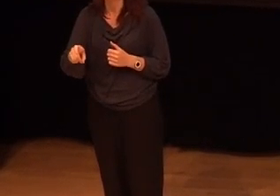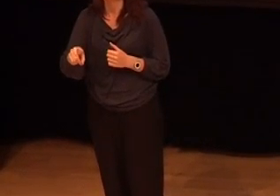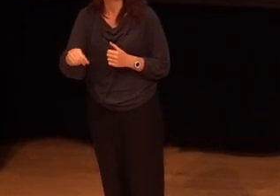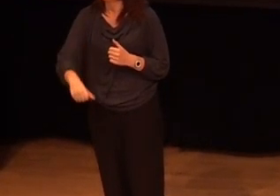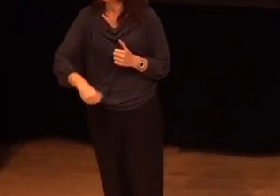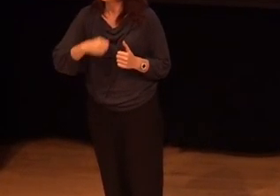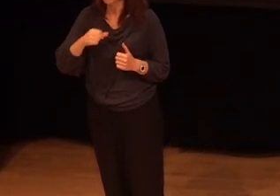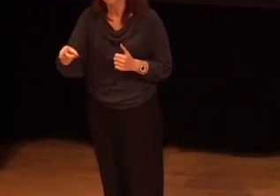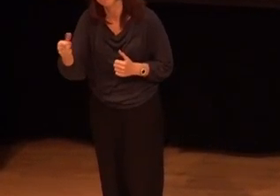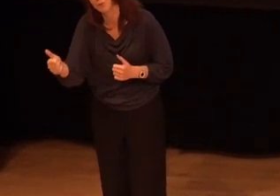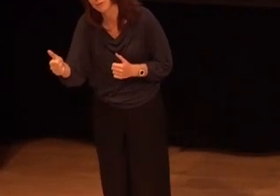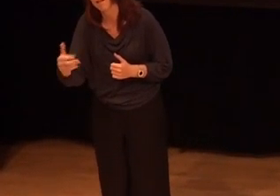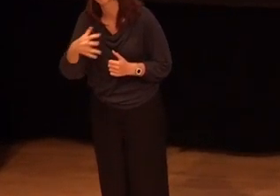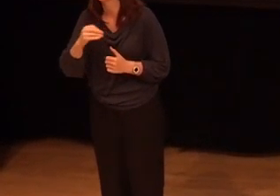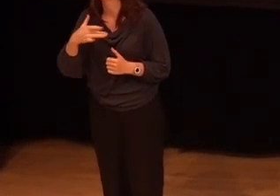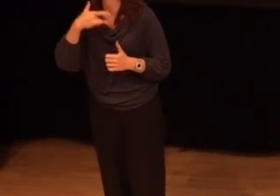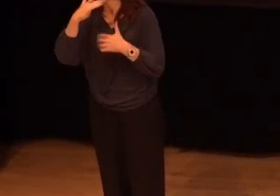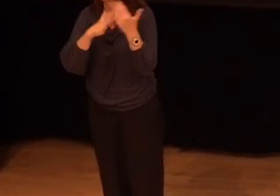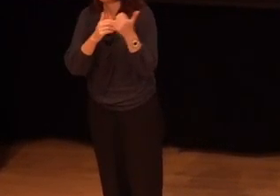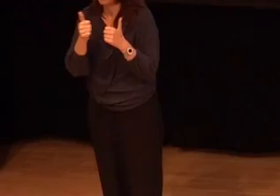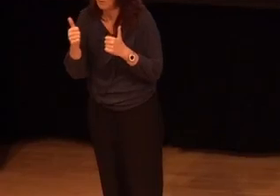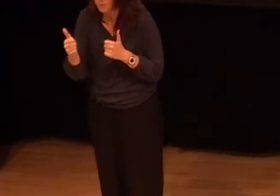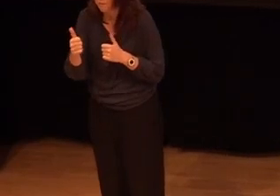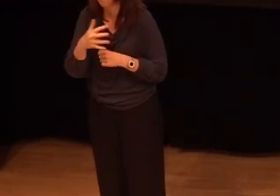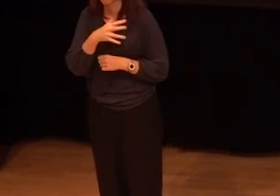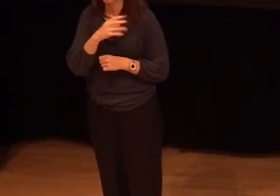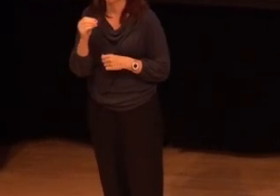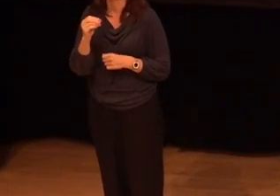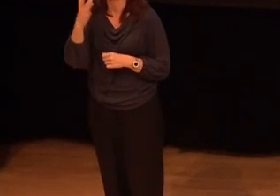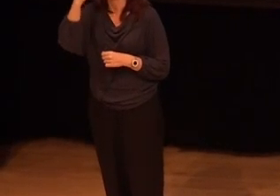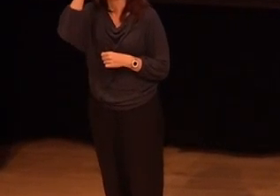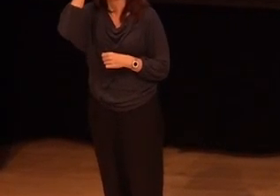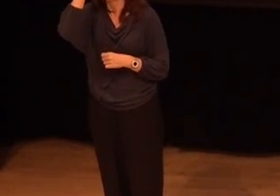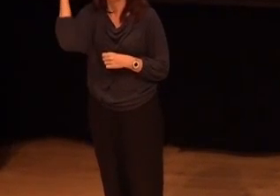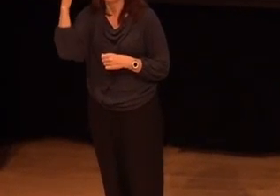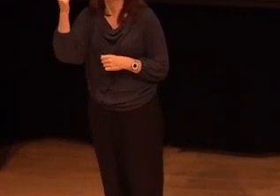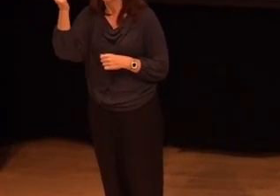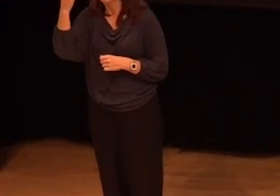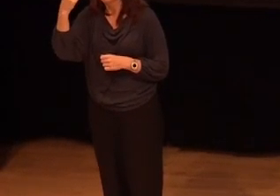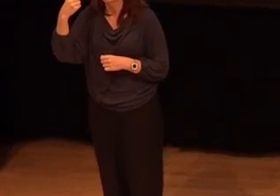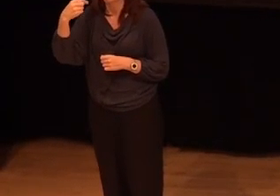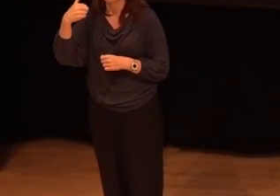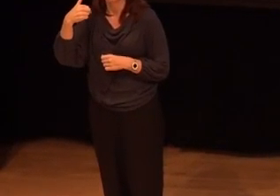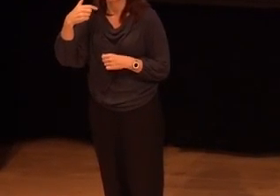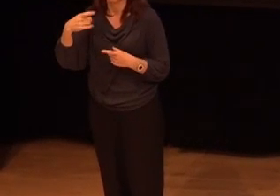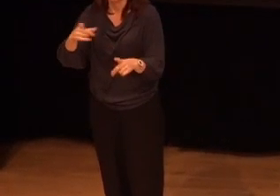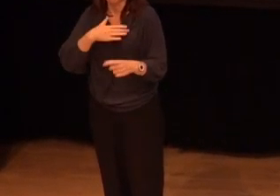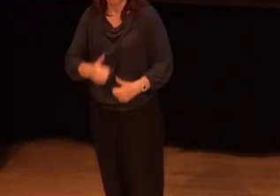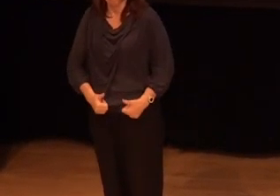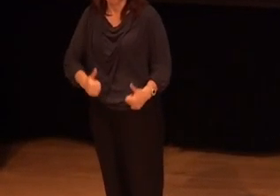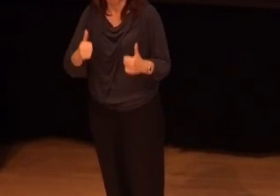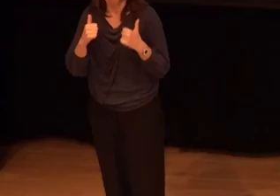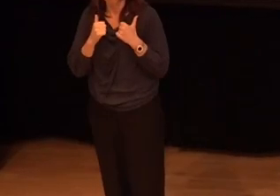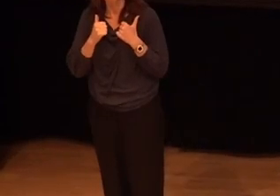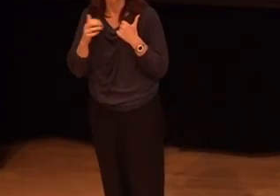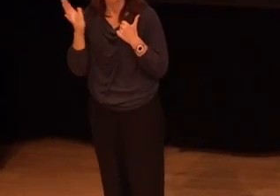of yourself and be comfortable with yourself and forget. I went through a period in my life where I always felt